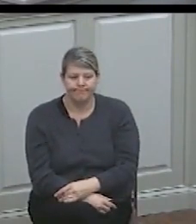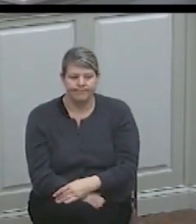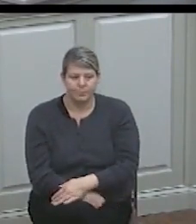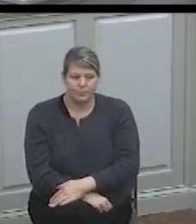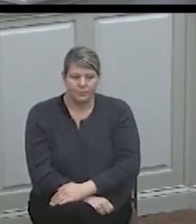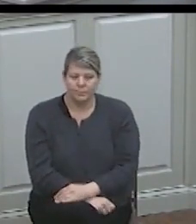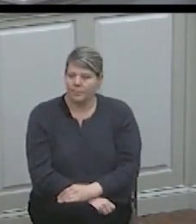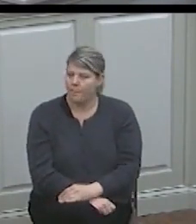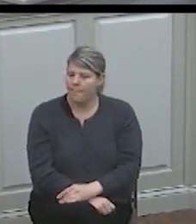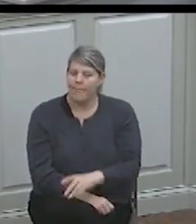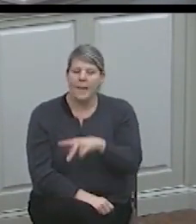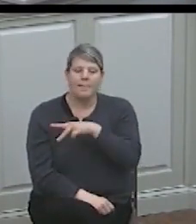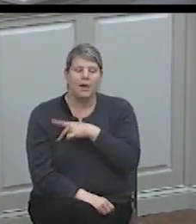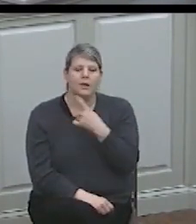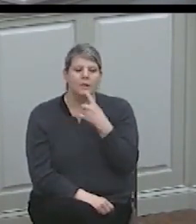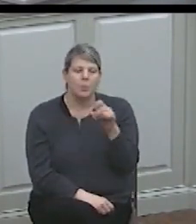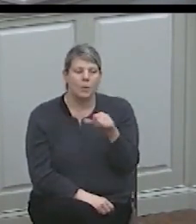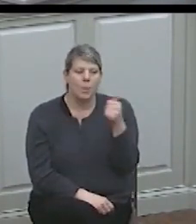Anything else?